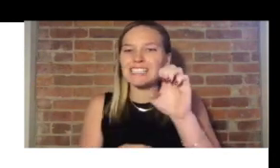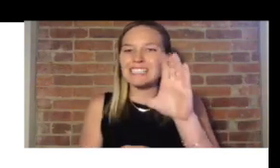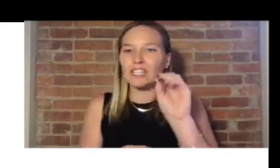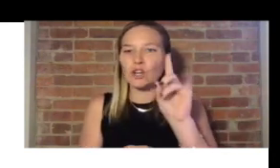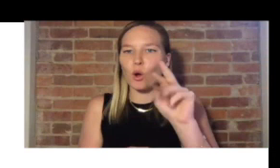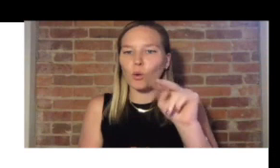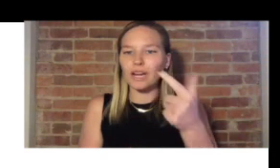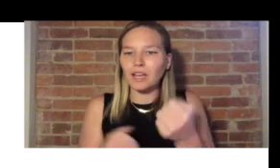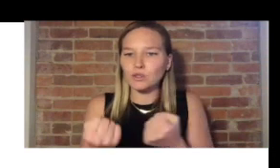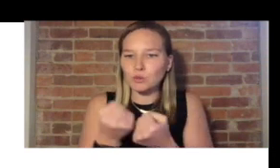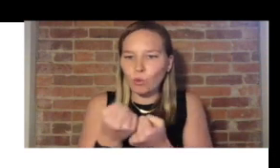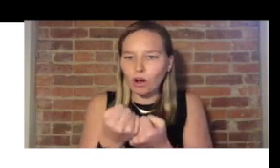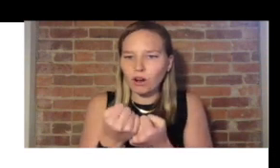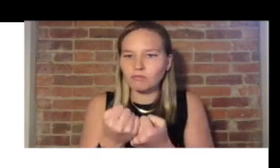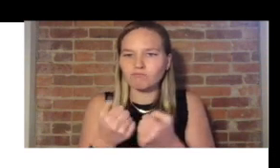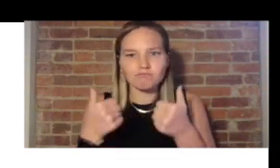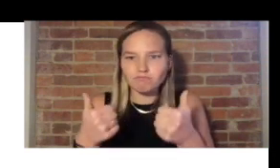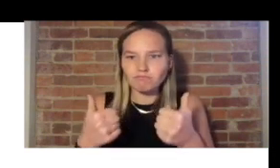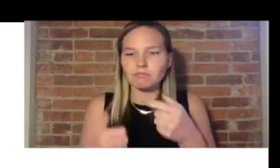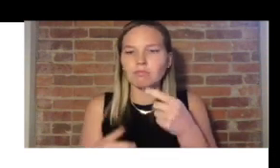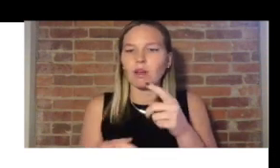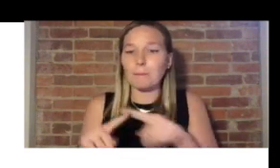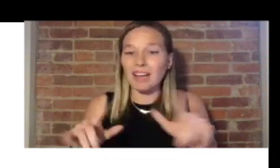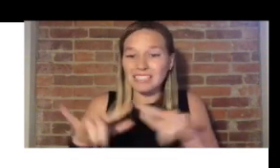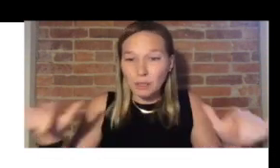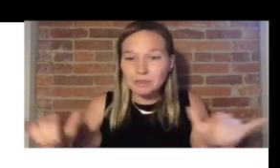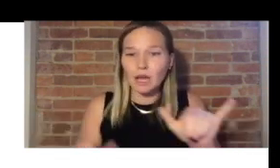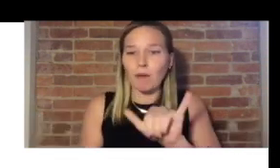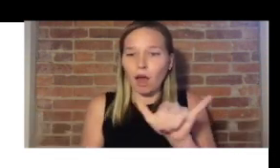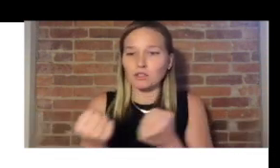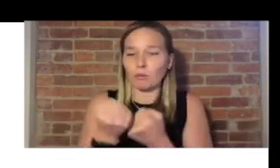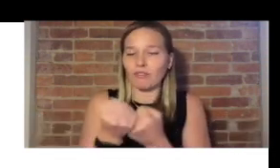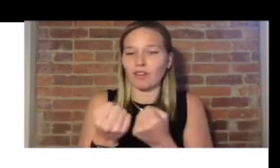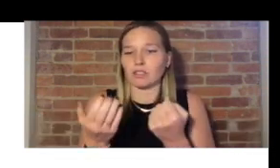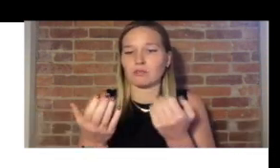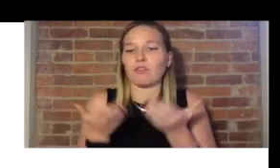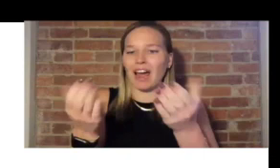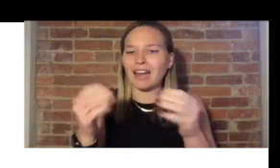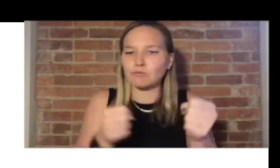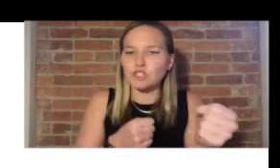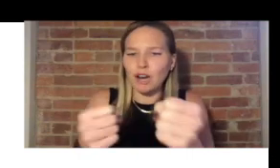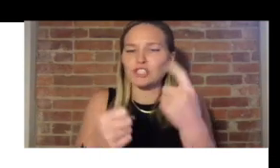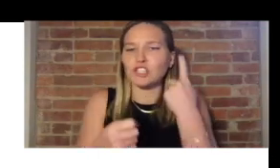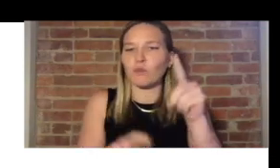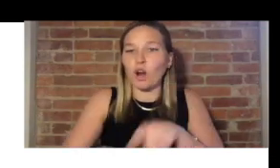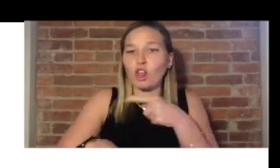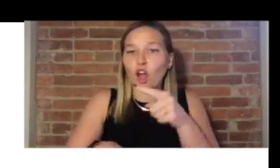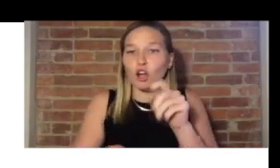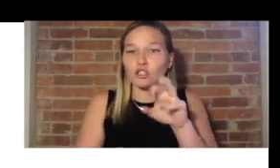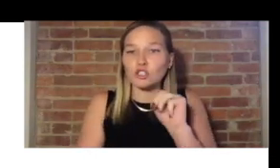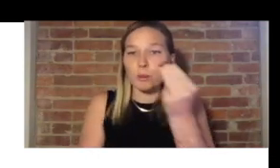So for example, the student on the left with strategies to support decoding skills,